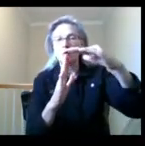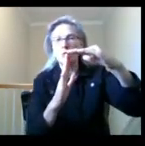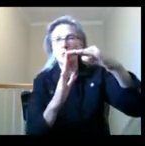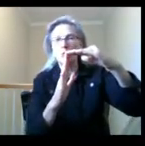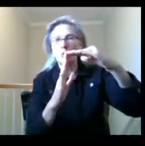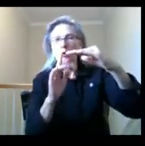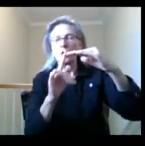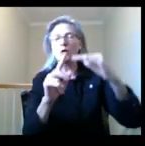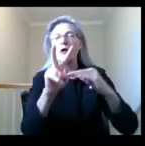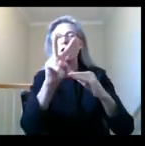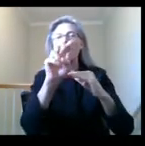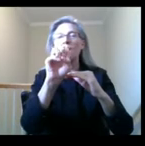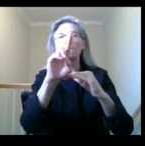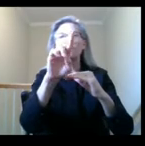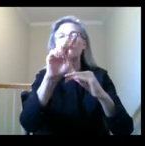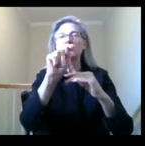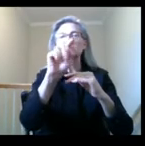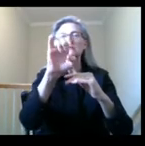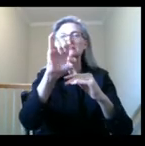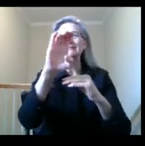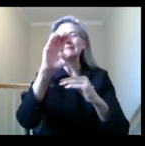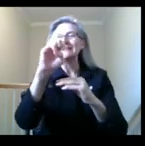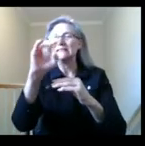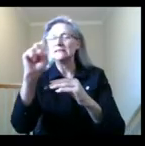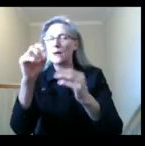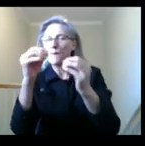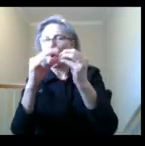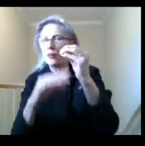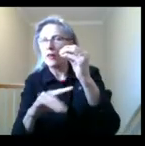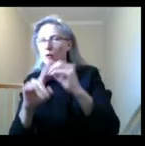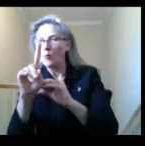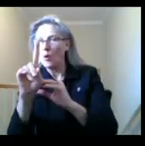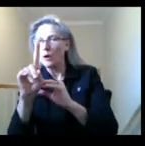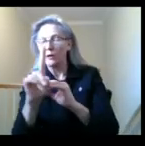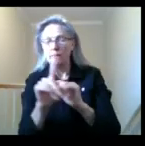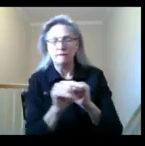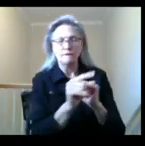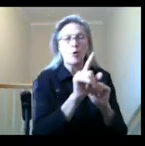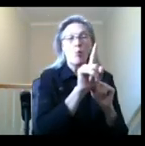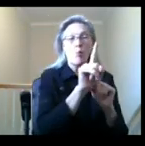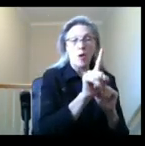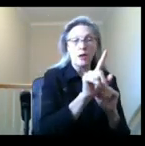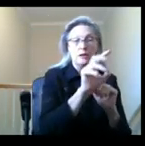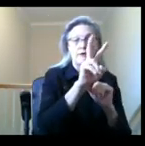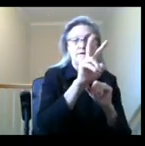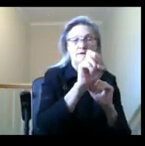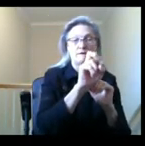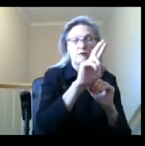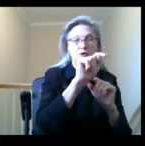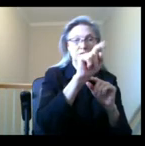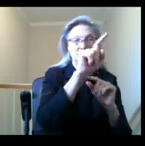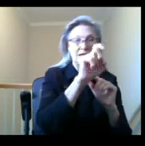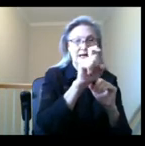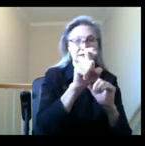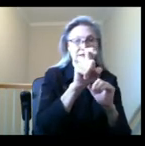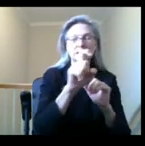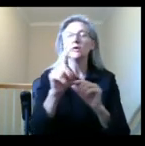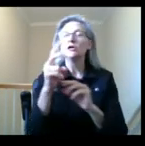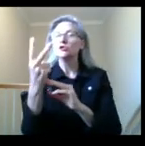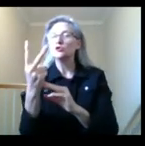called vertices, okay? So if I have two, it's not a vertex, they're vertices. And that's what a